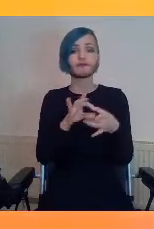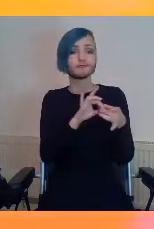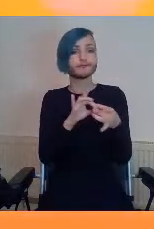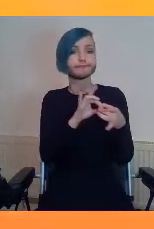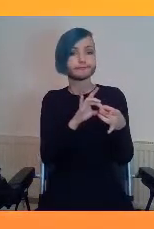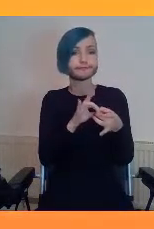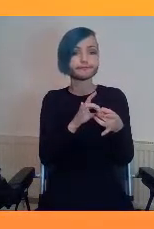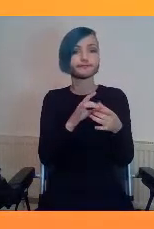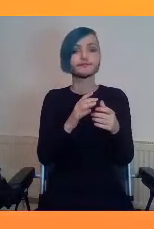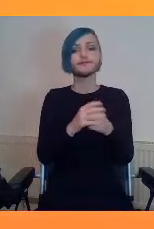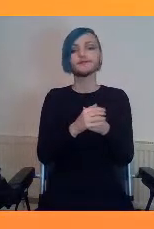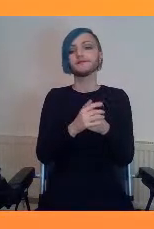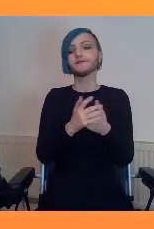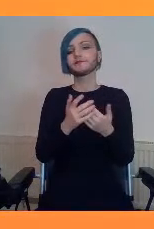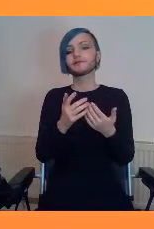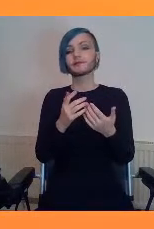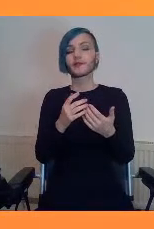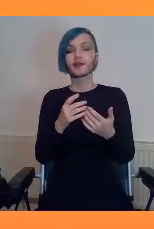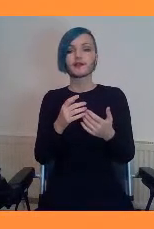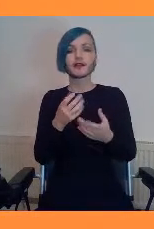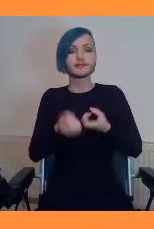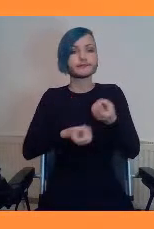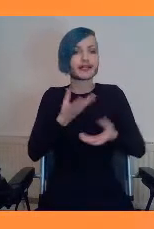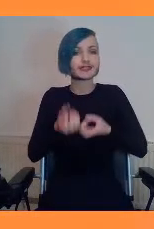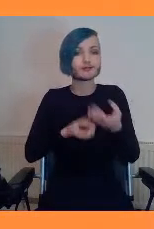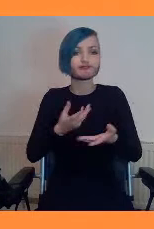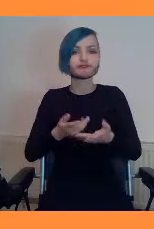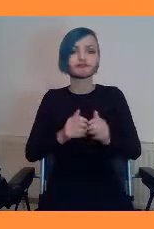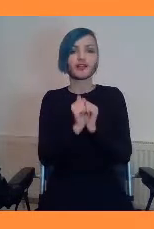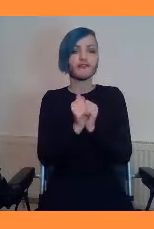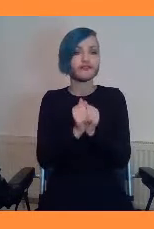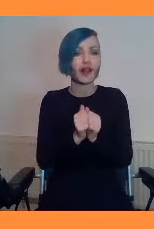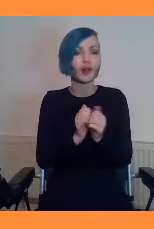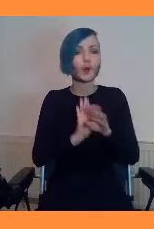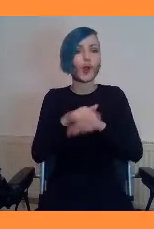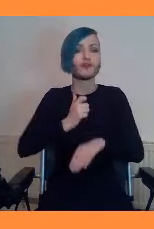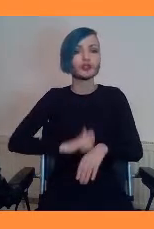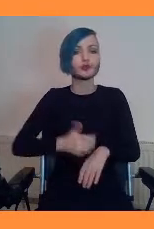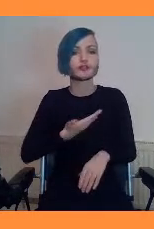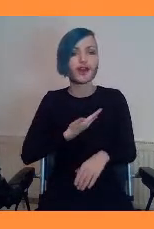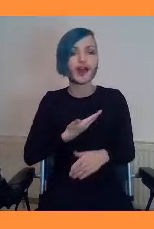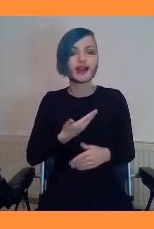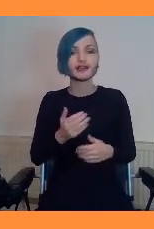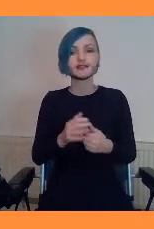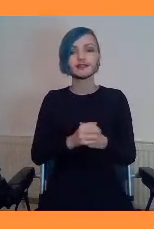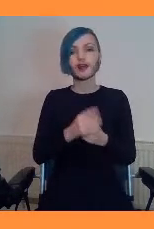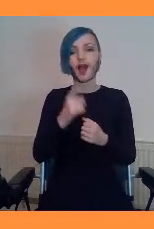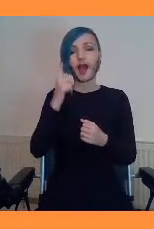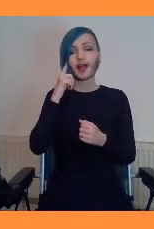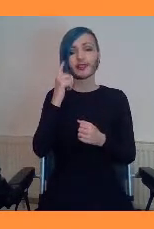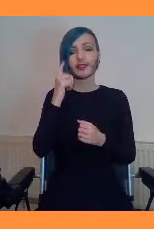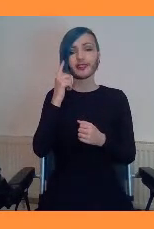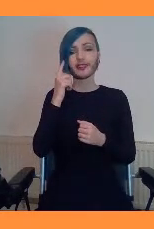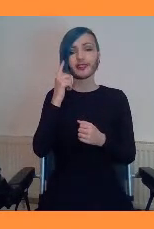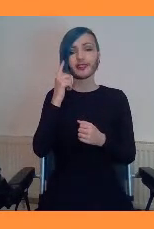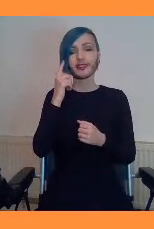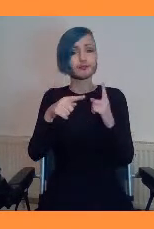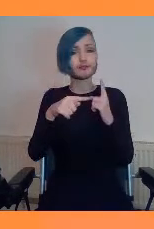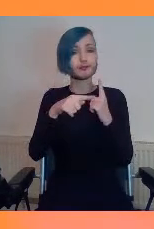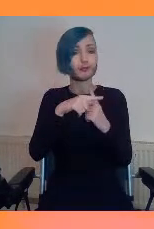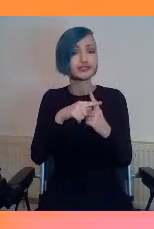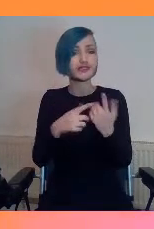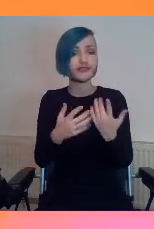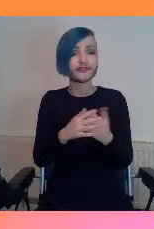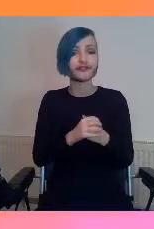the humanity values and so on. And I think it would work very, very well, except